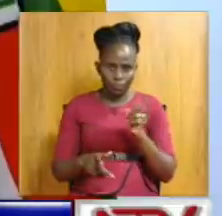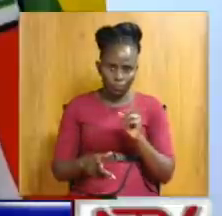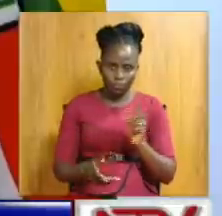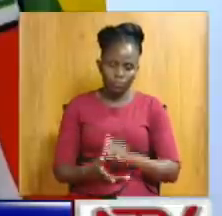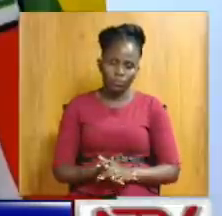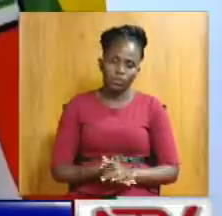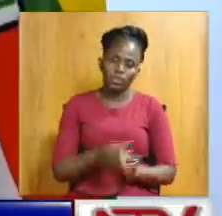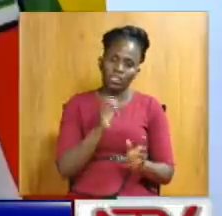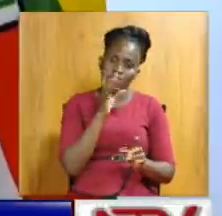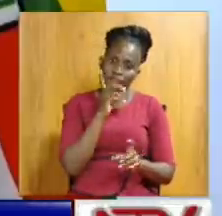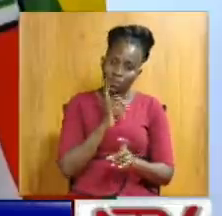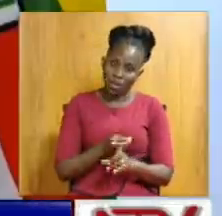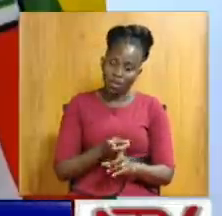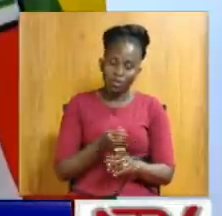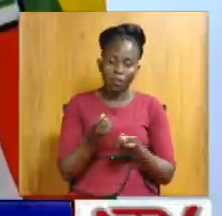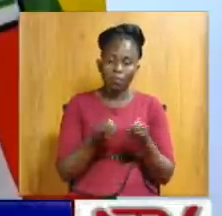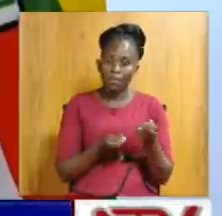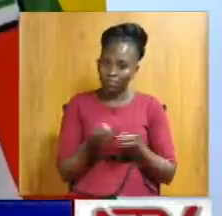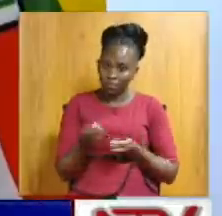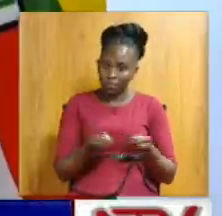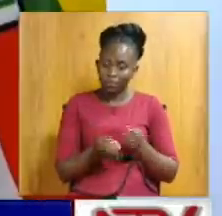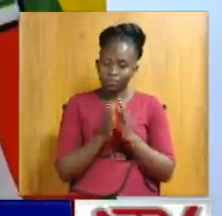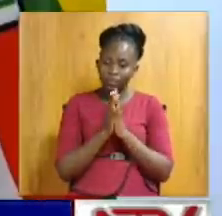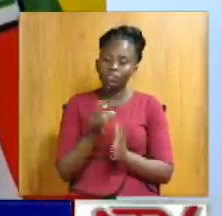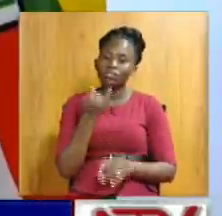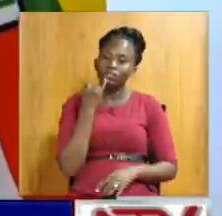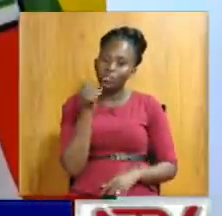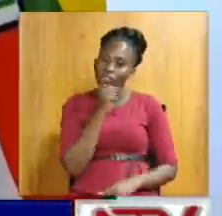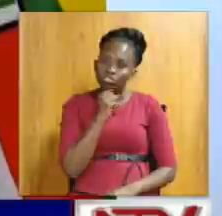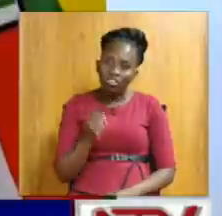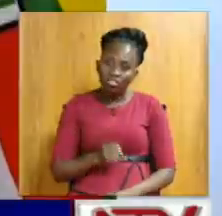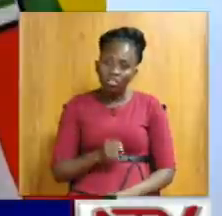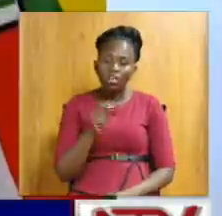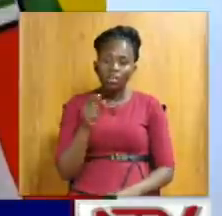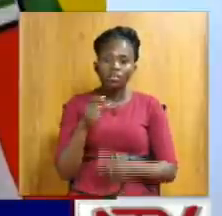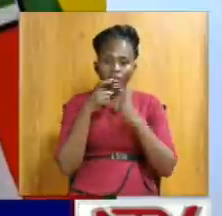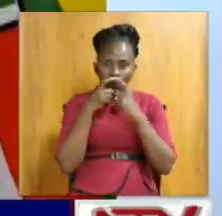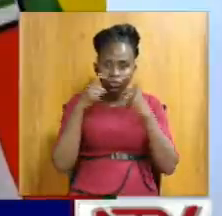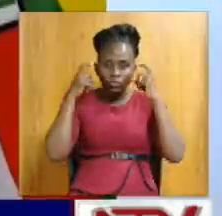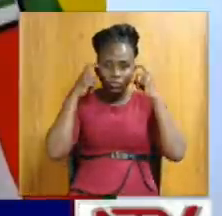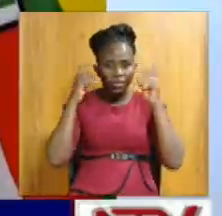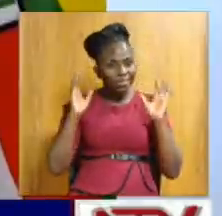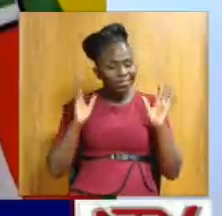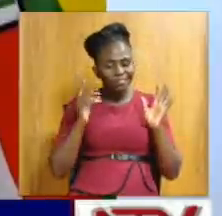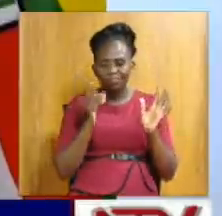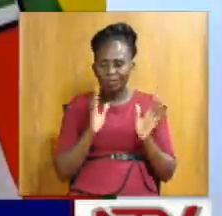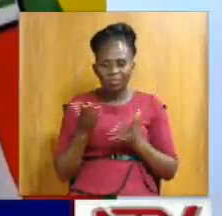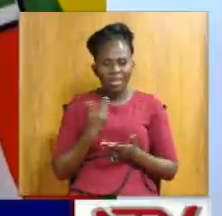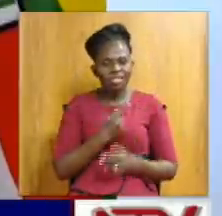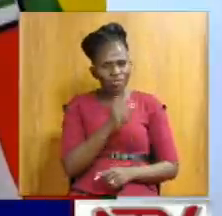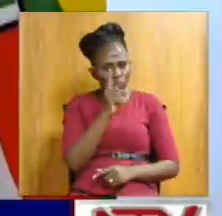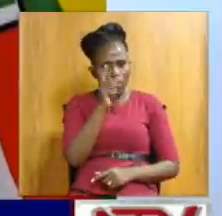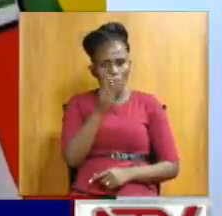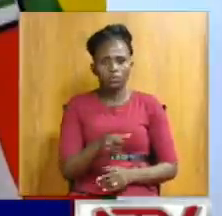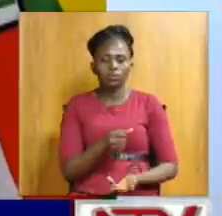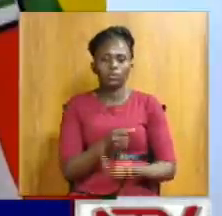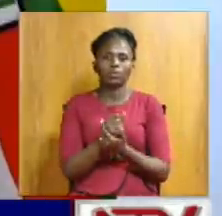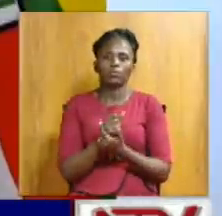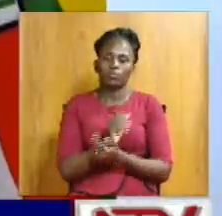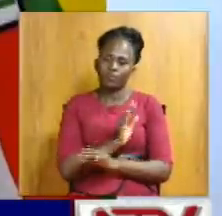If it is difficult to manage, take Jaja to where he or she can be alone with one helper.